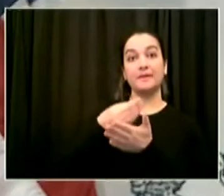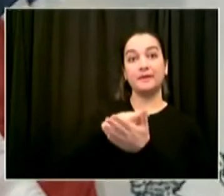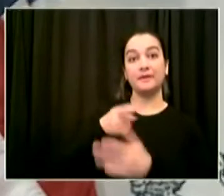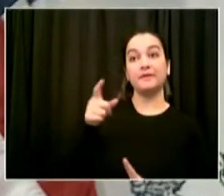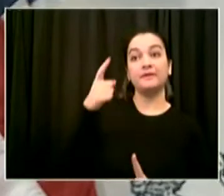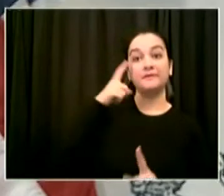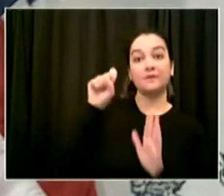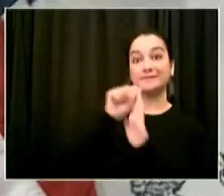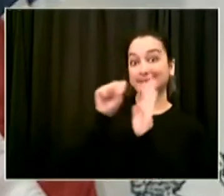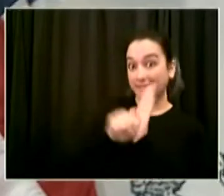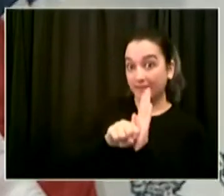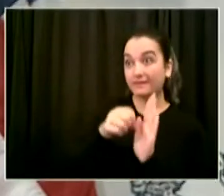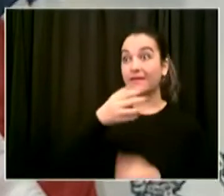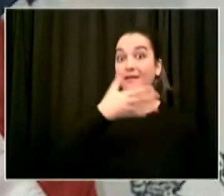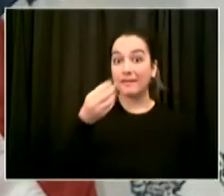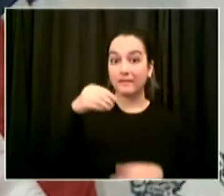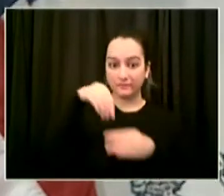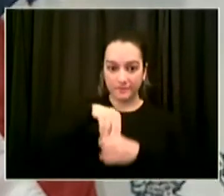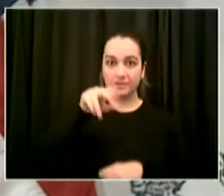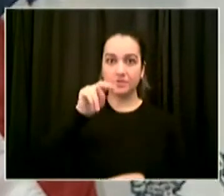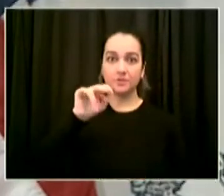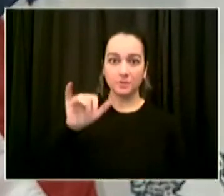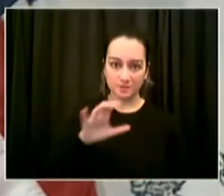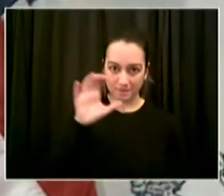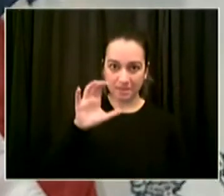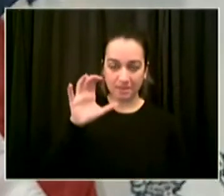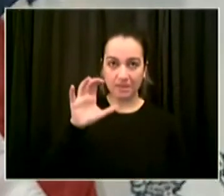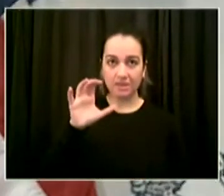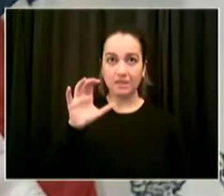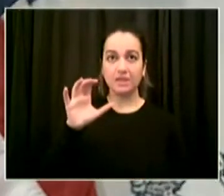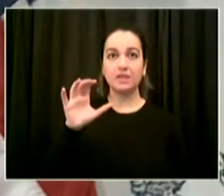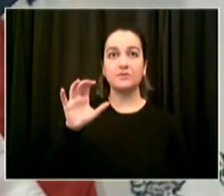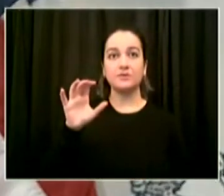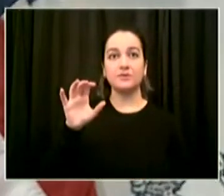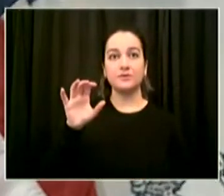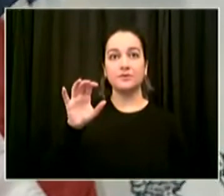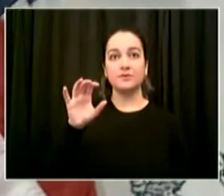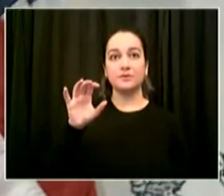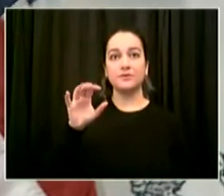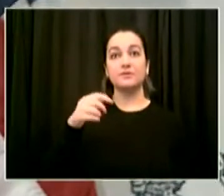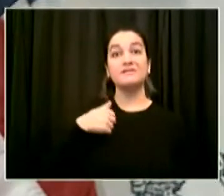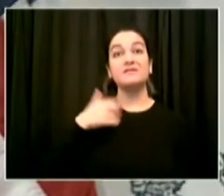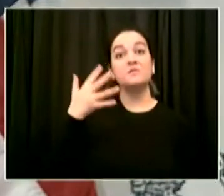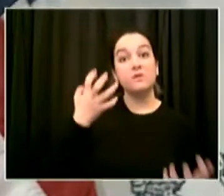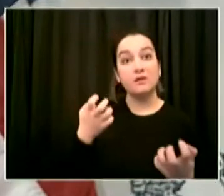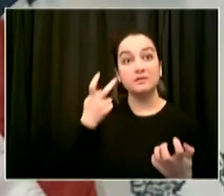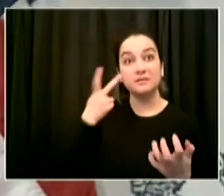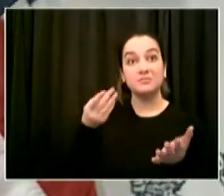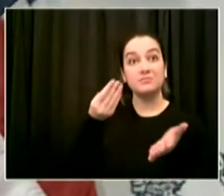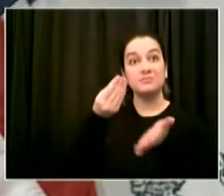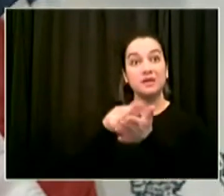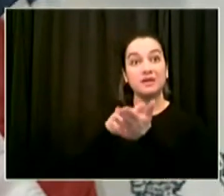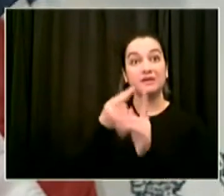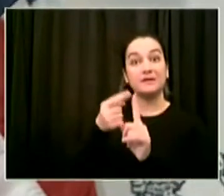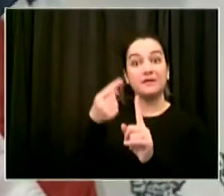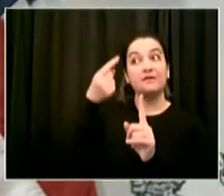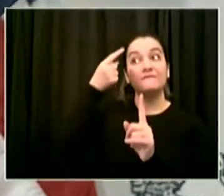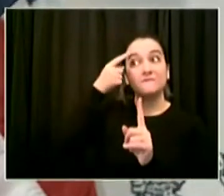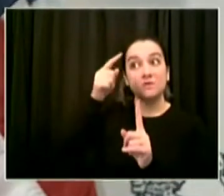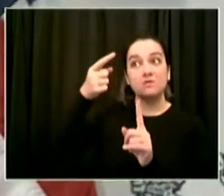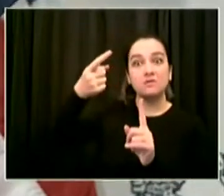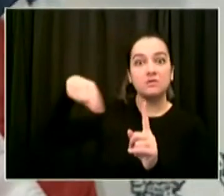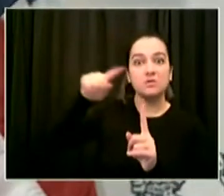Senator Schumer has been talking about is adding to that earlier $600 check, making it additional $1,400. That's the kind of